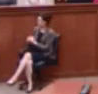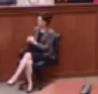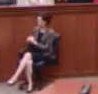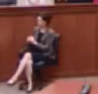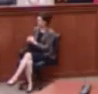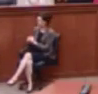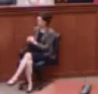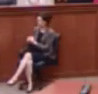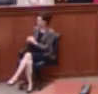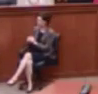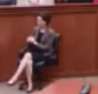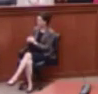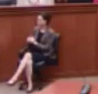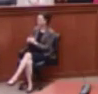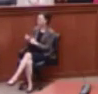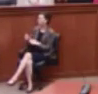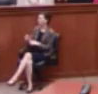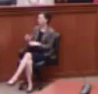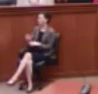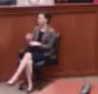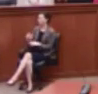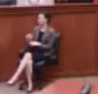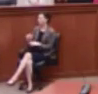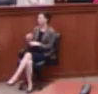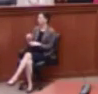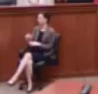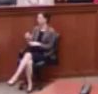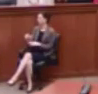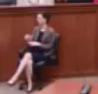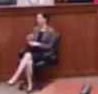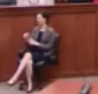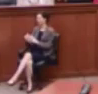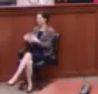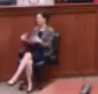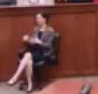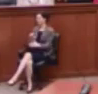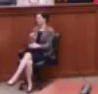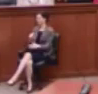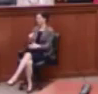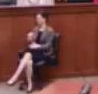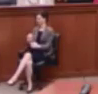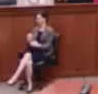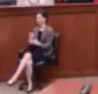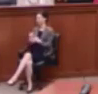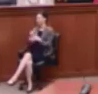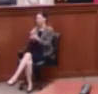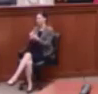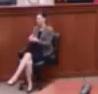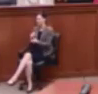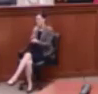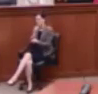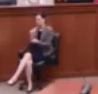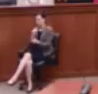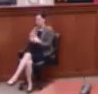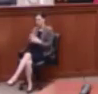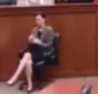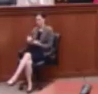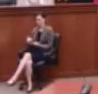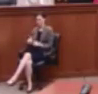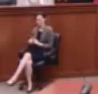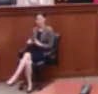expansion of CTE. There's some detail there that I'll just overlook, but